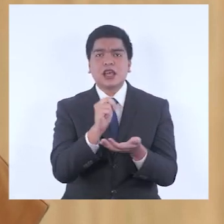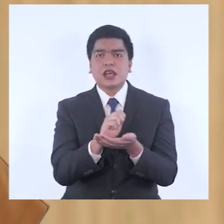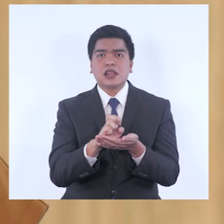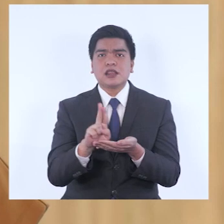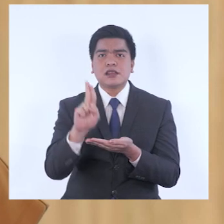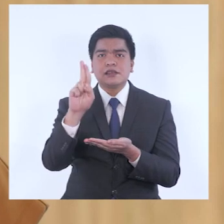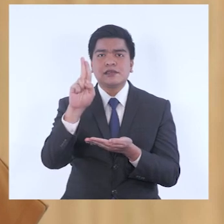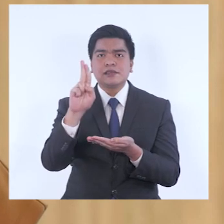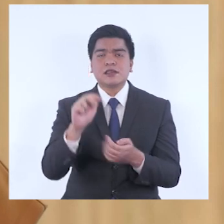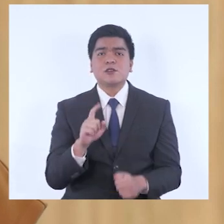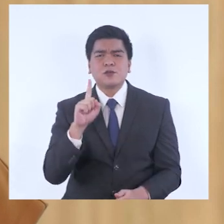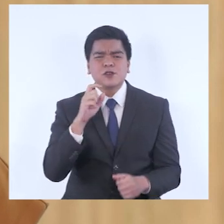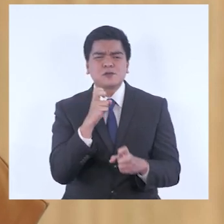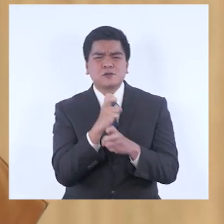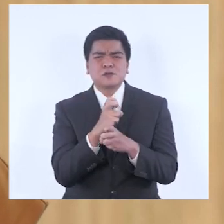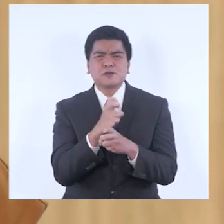to define